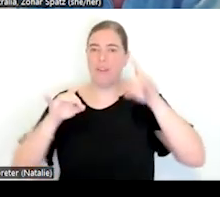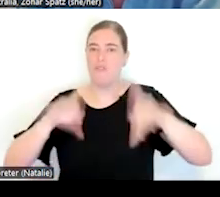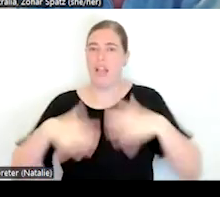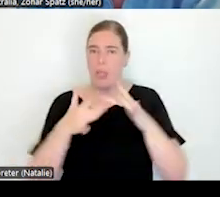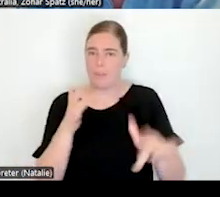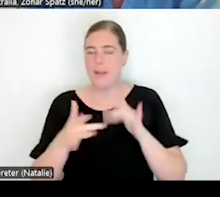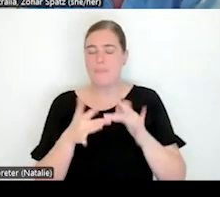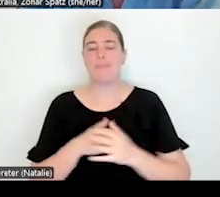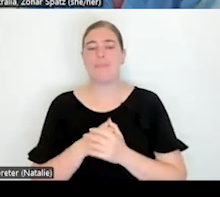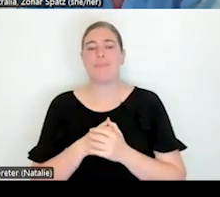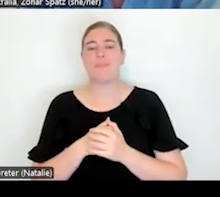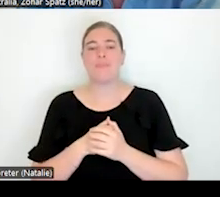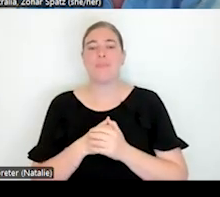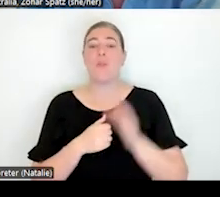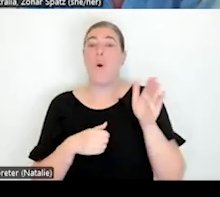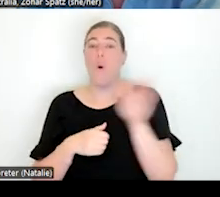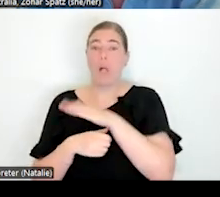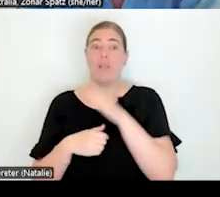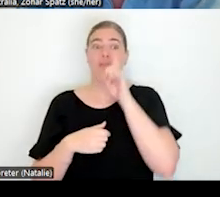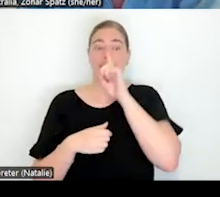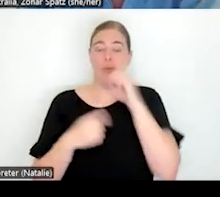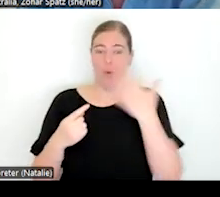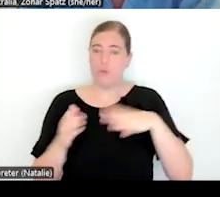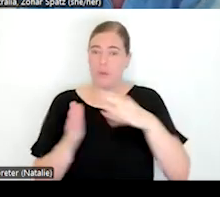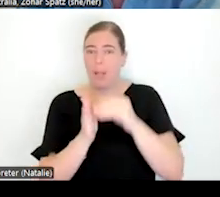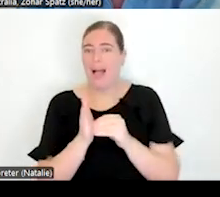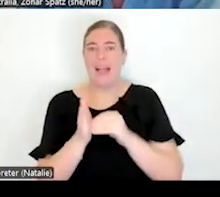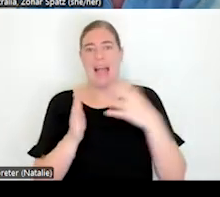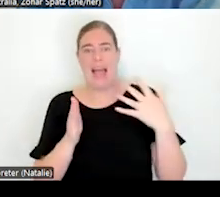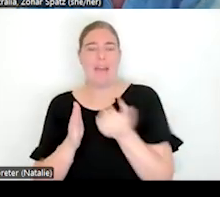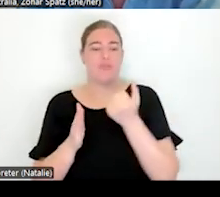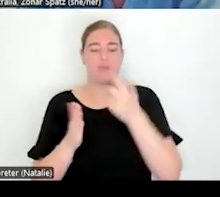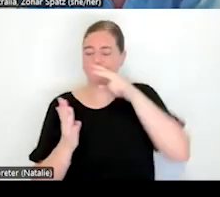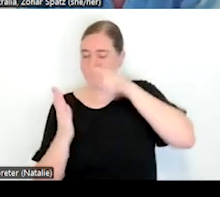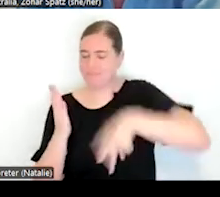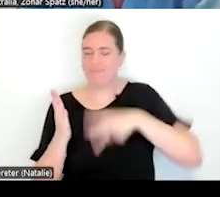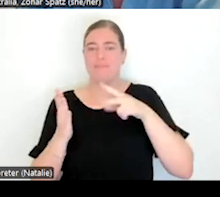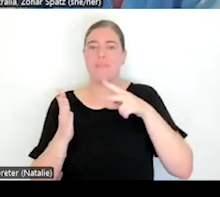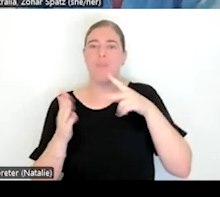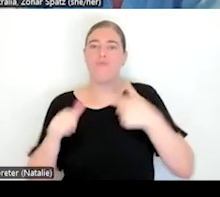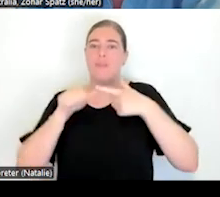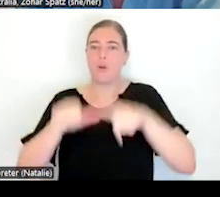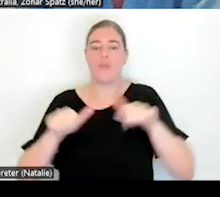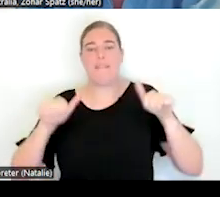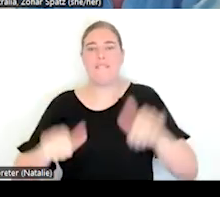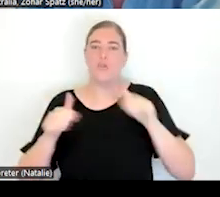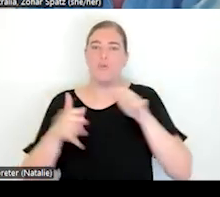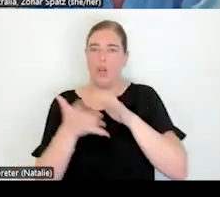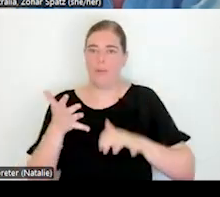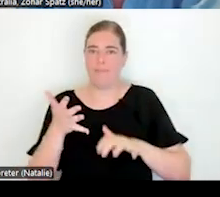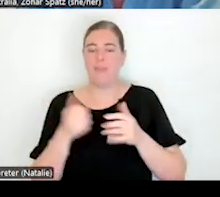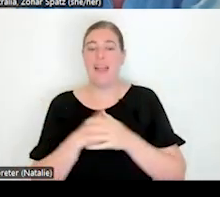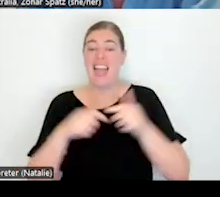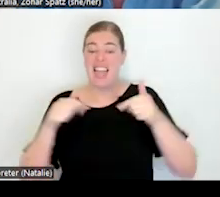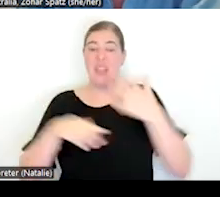All tenderers must read and respond to the official RFT document. Please note that this webinar should